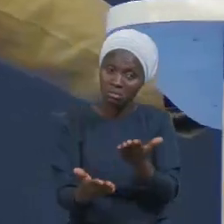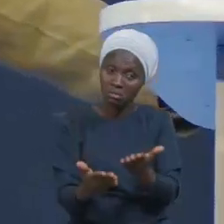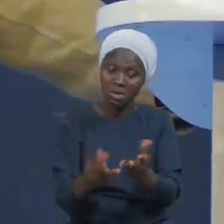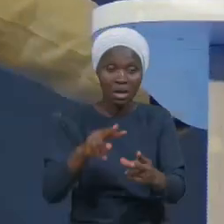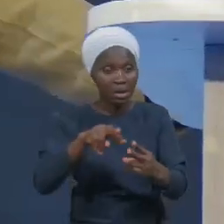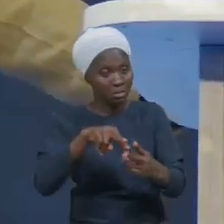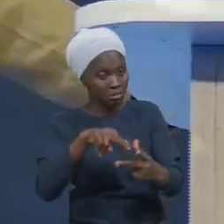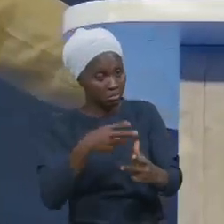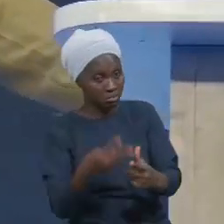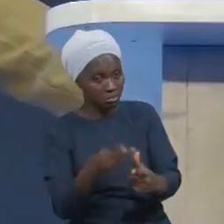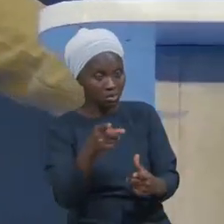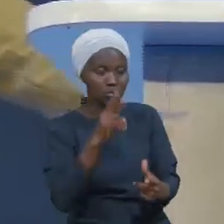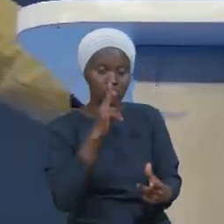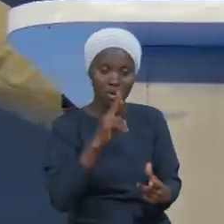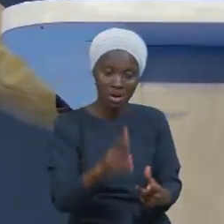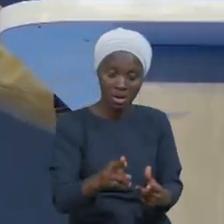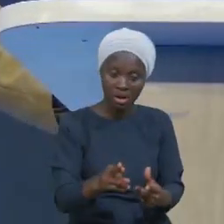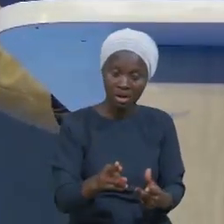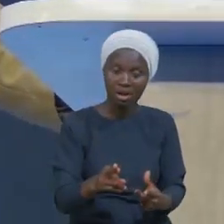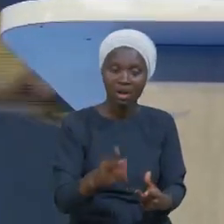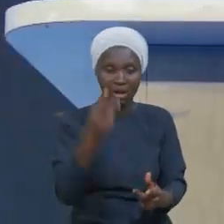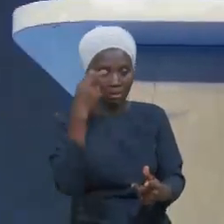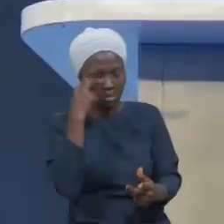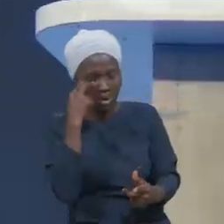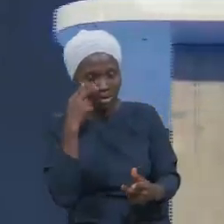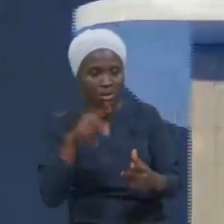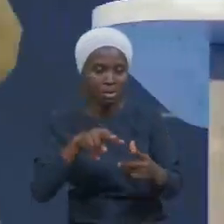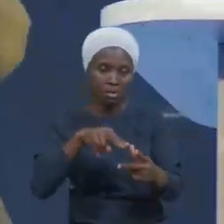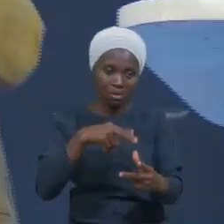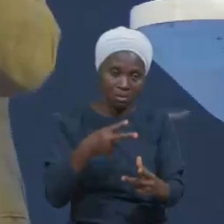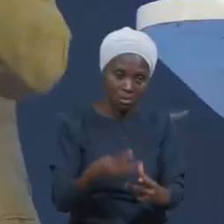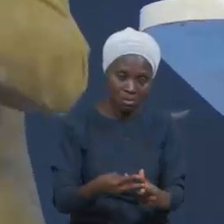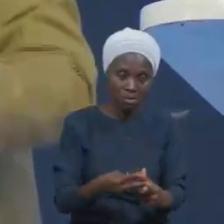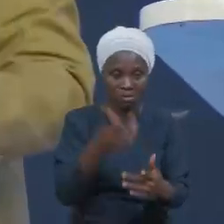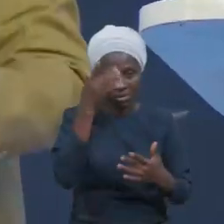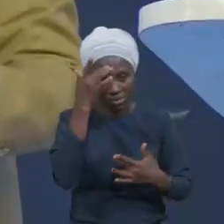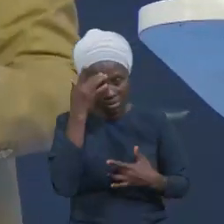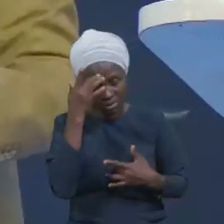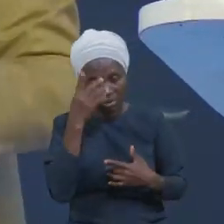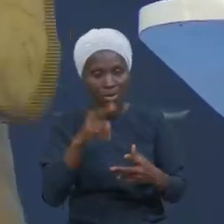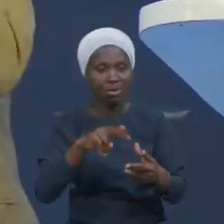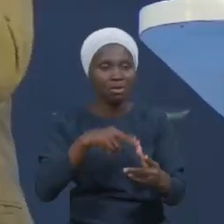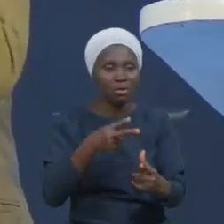not blind, whether you are lame or you are not lame, whether you are sick or you are not sick, whether you have a challenge,